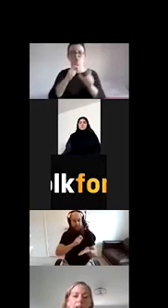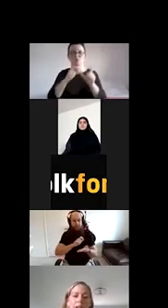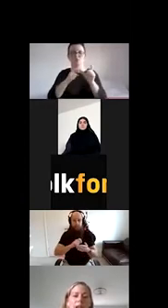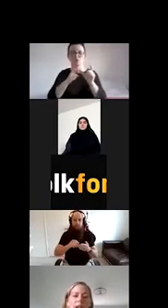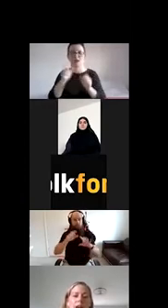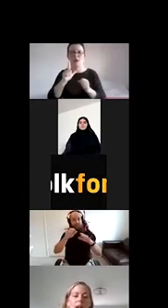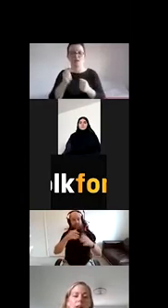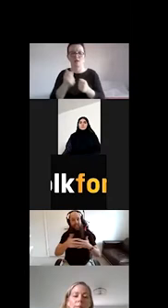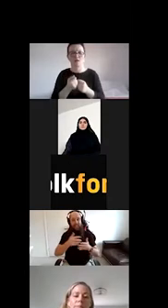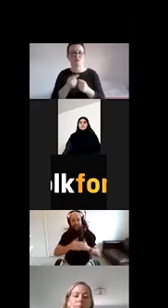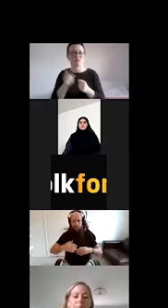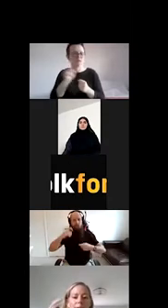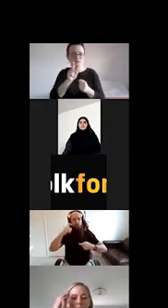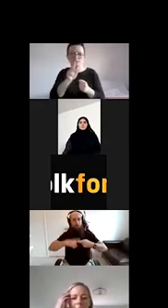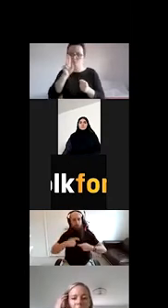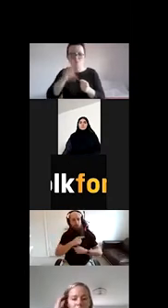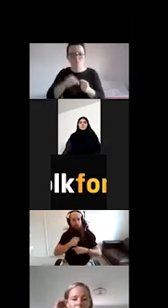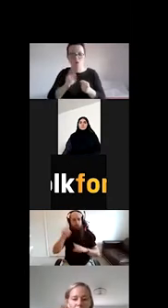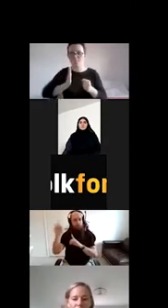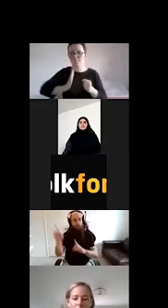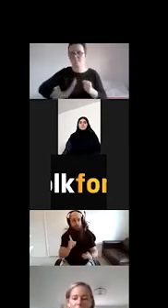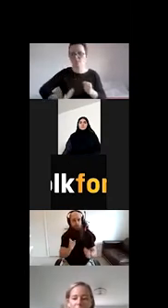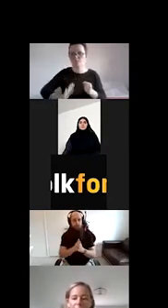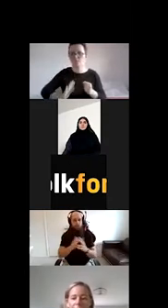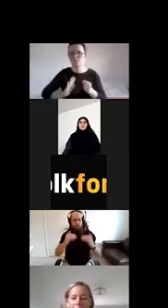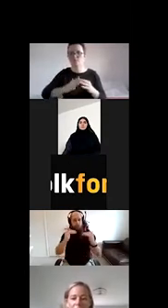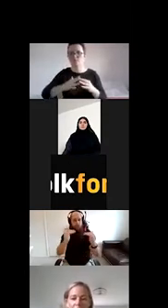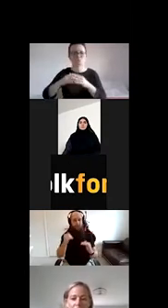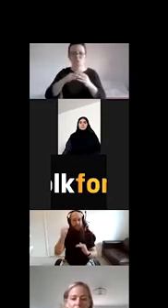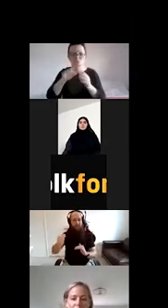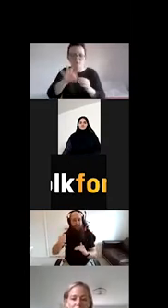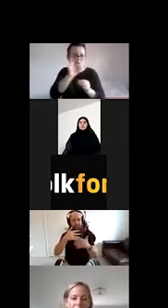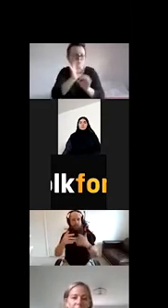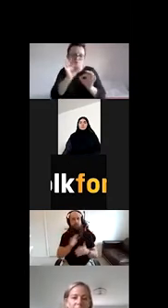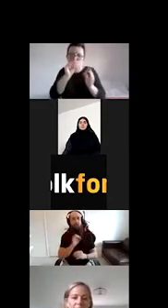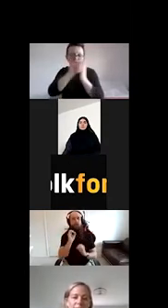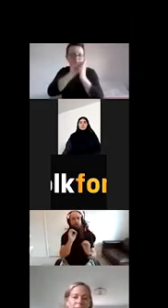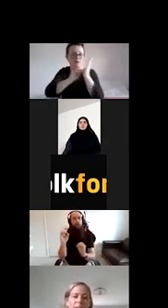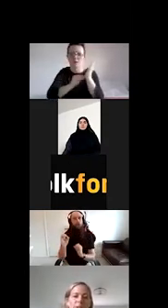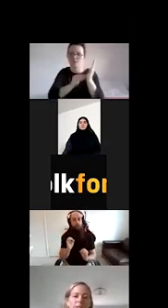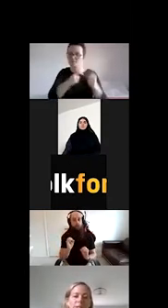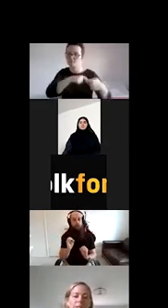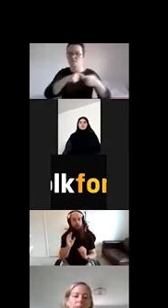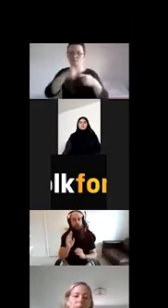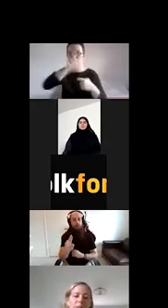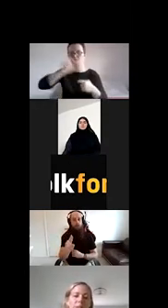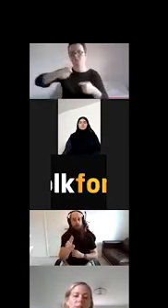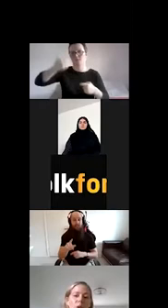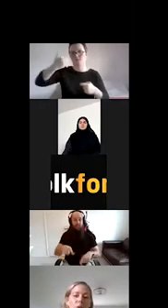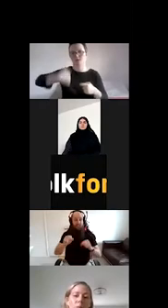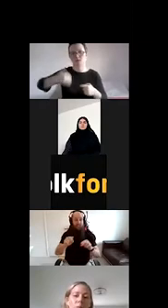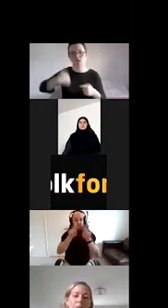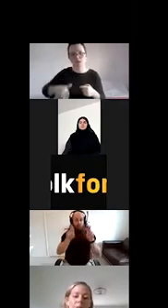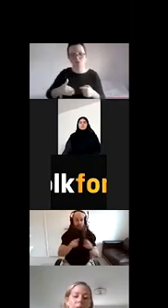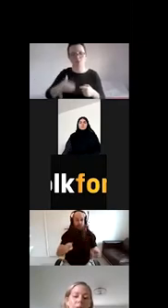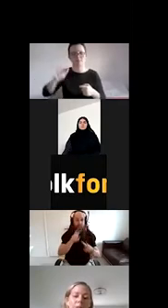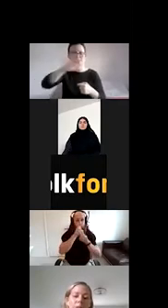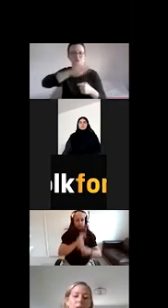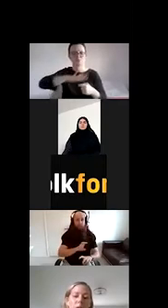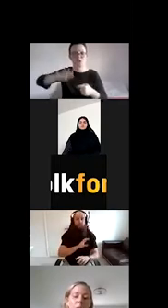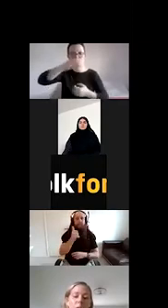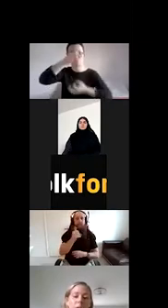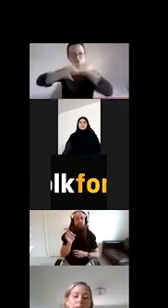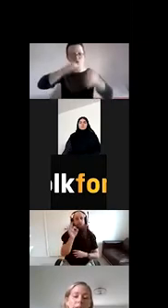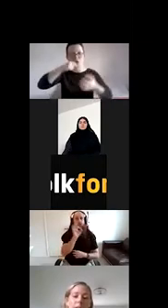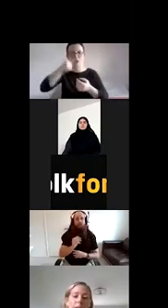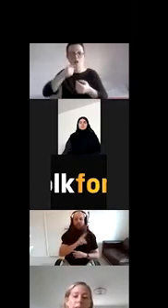agreements. And we found an international study saying that actually only 6% of all peace agreements in the